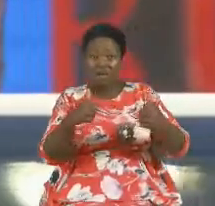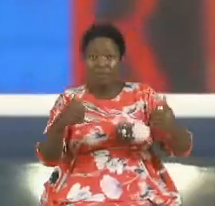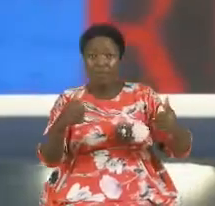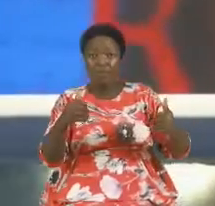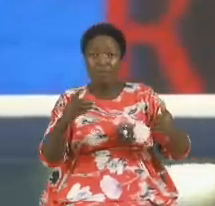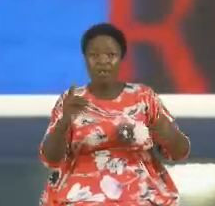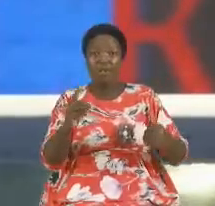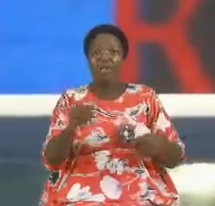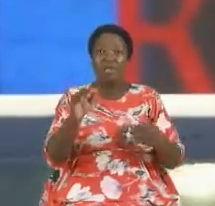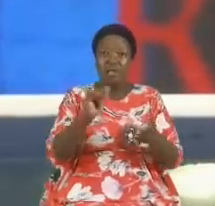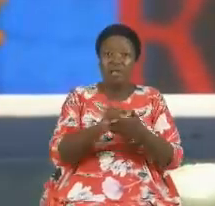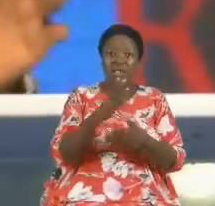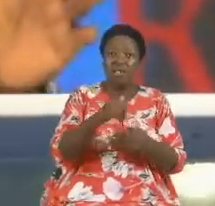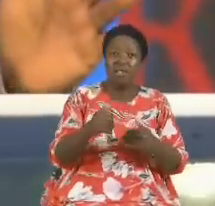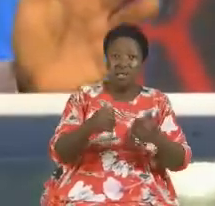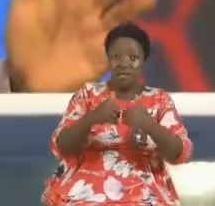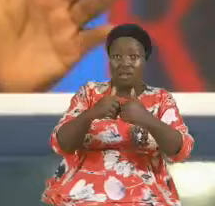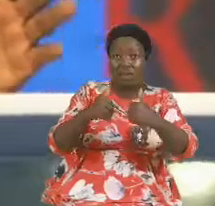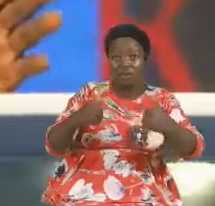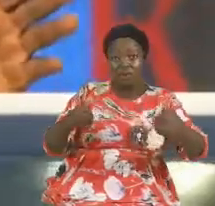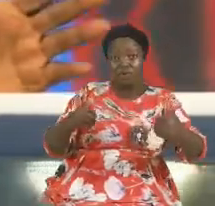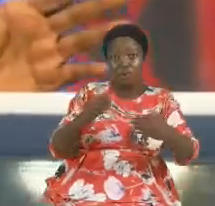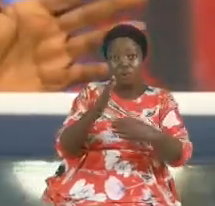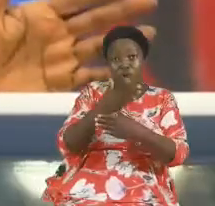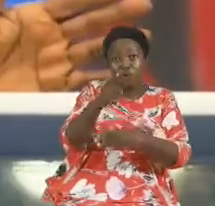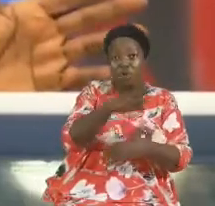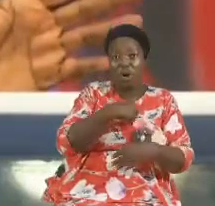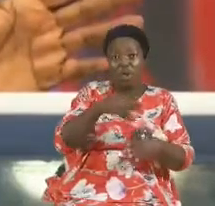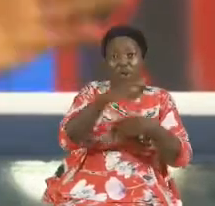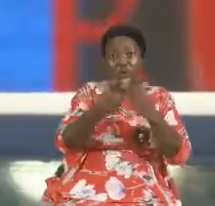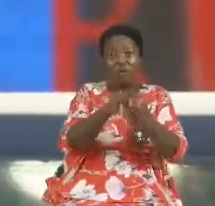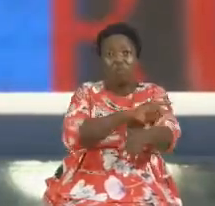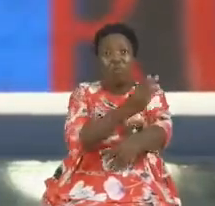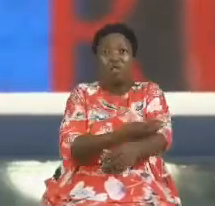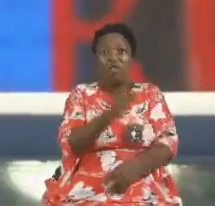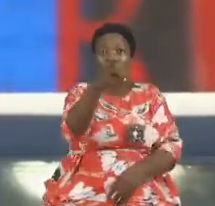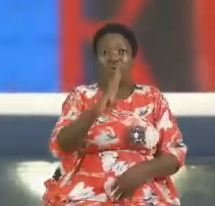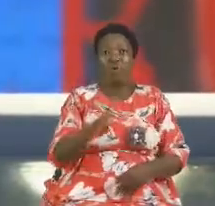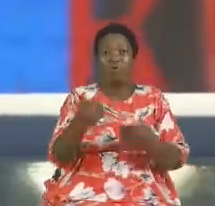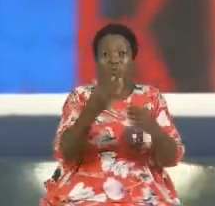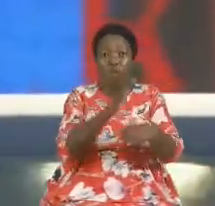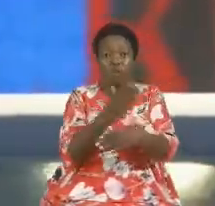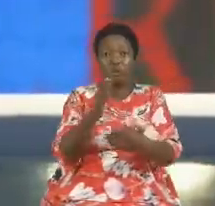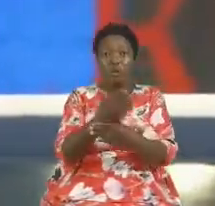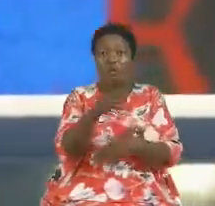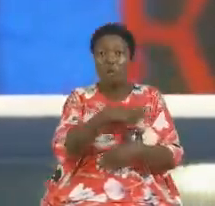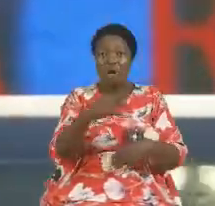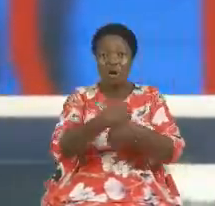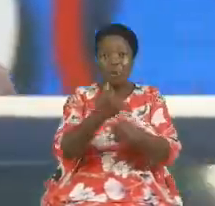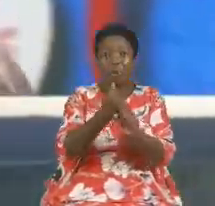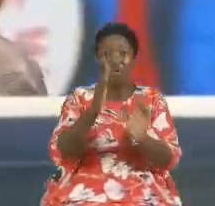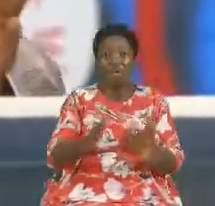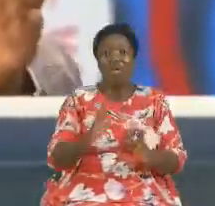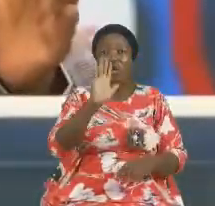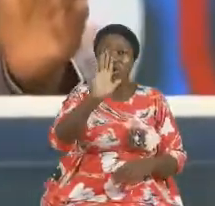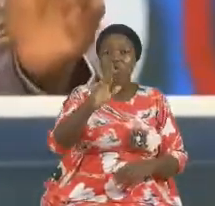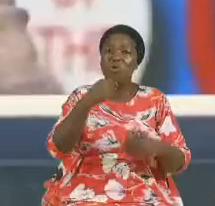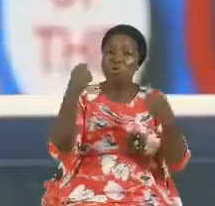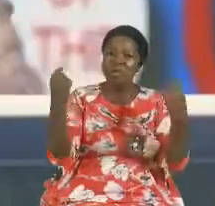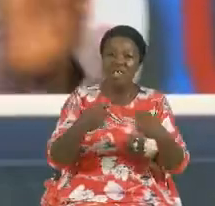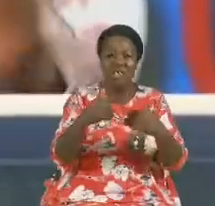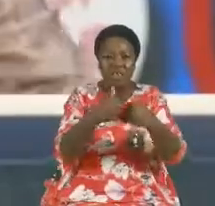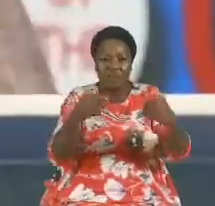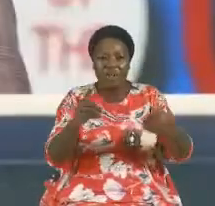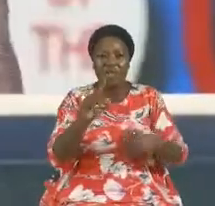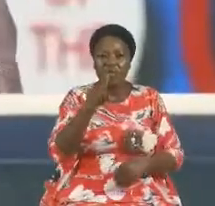sometime alienated, separated, there's a gulf between you and the Almighty God,